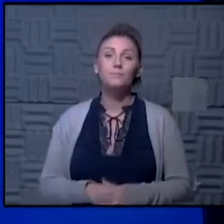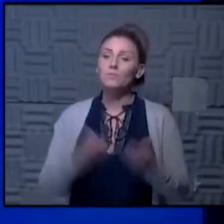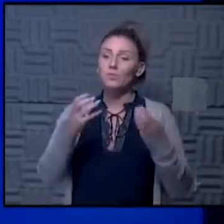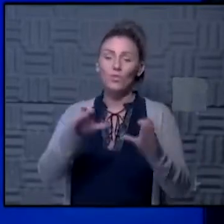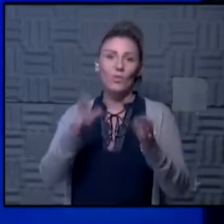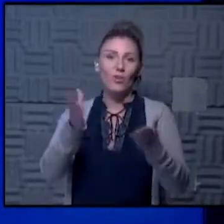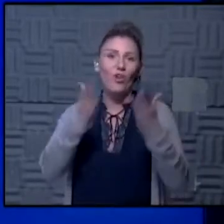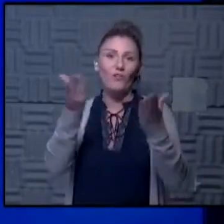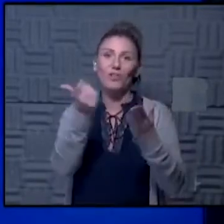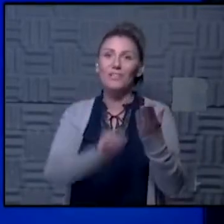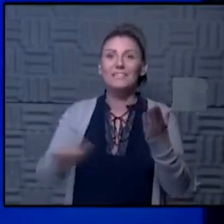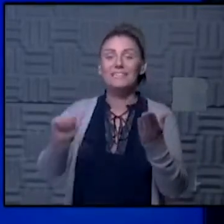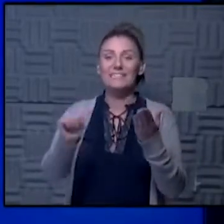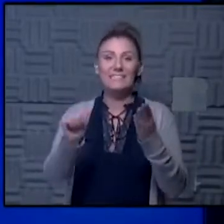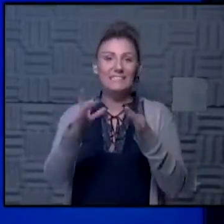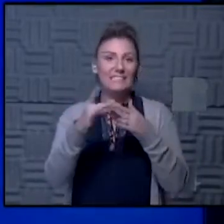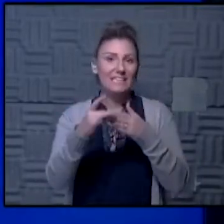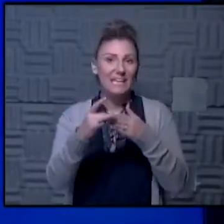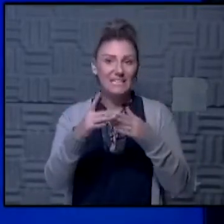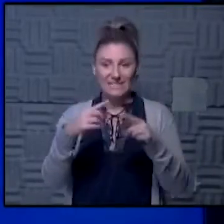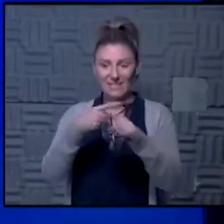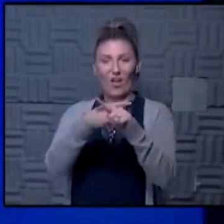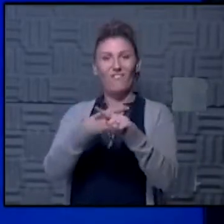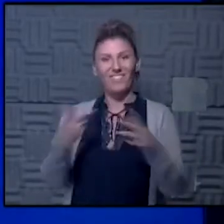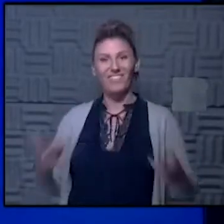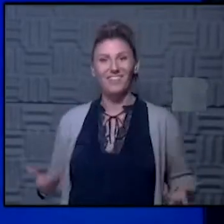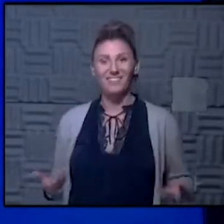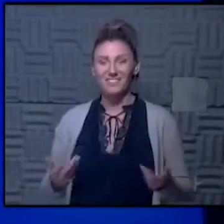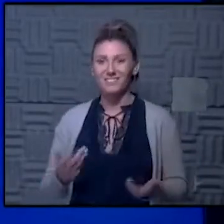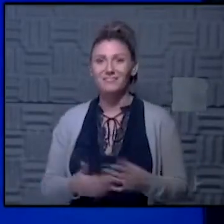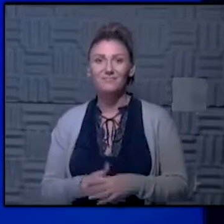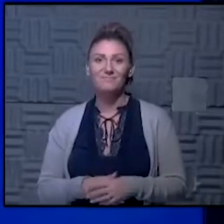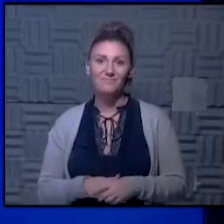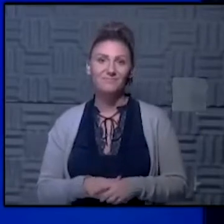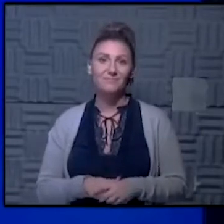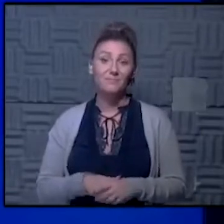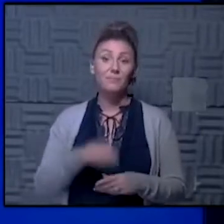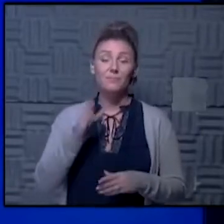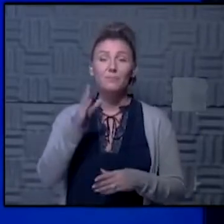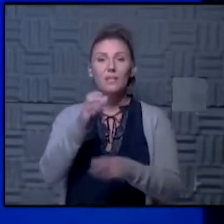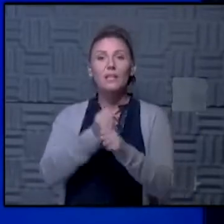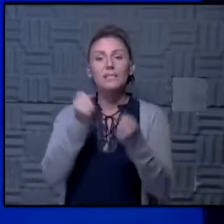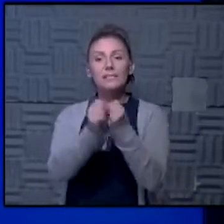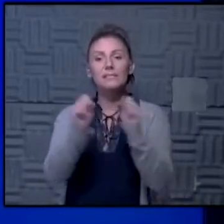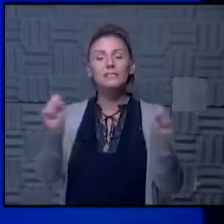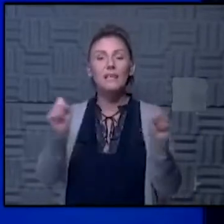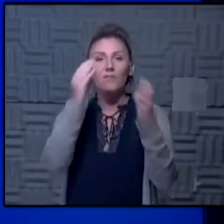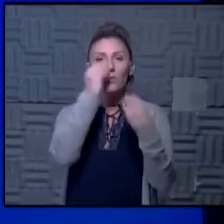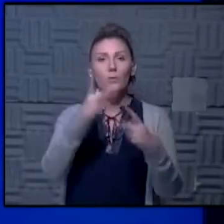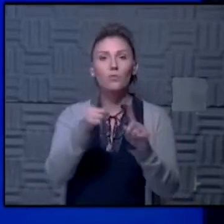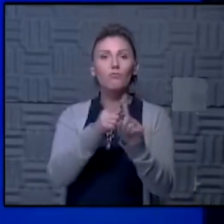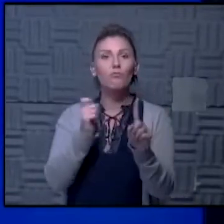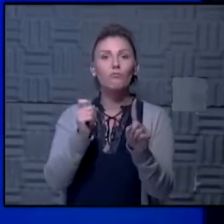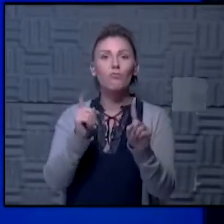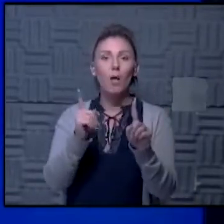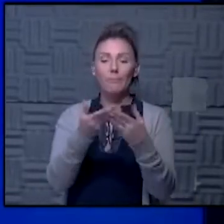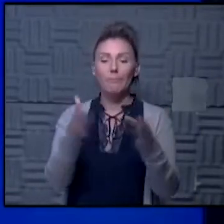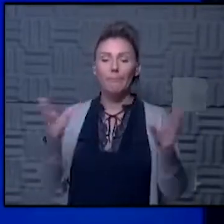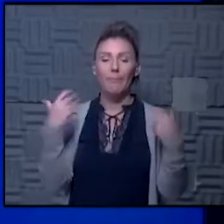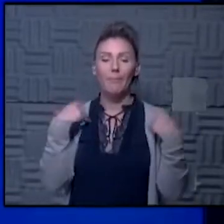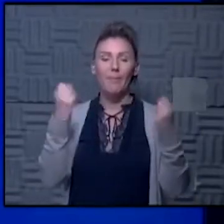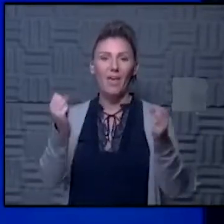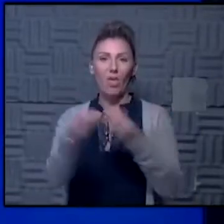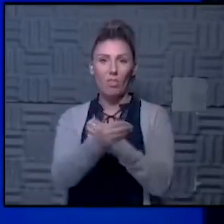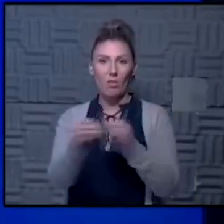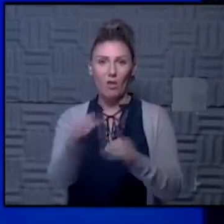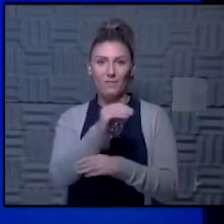offer any guidance that's in conflict. I think you'll get safe information from your public health office as they provide you guidance on what you